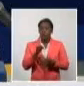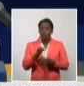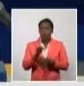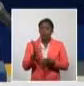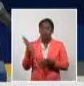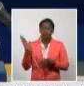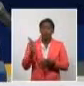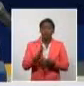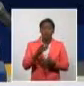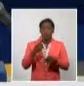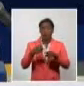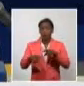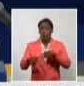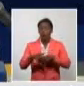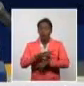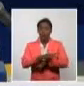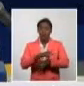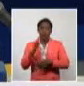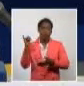there were no entries,